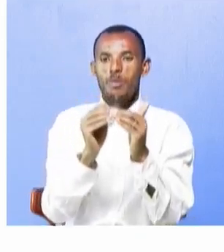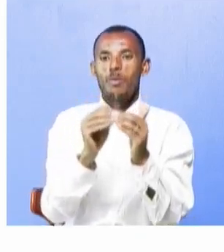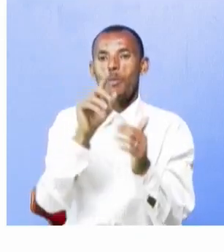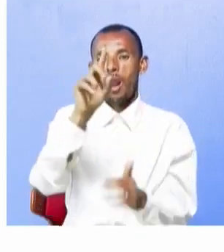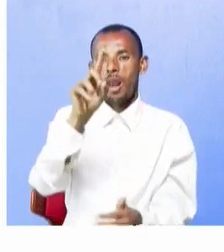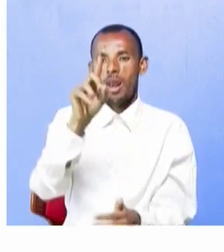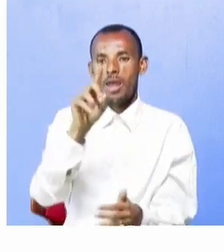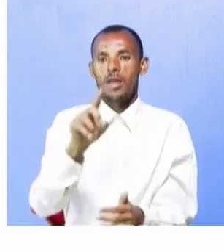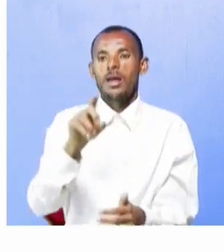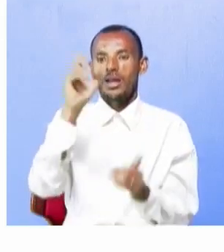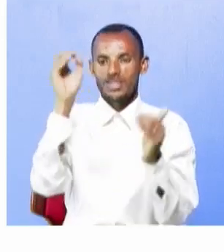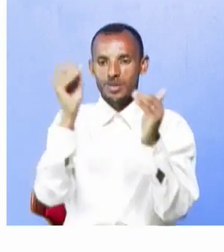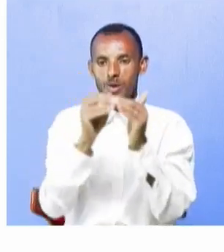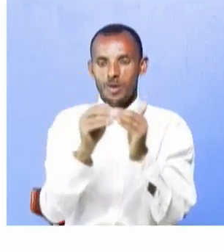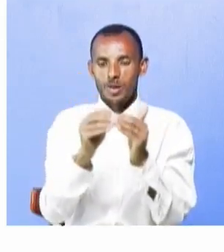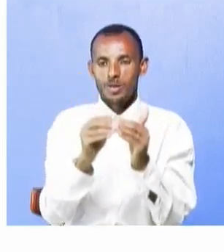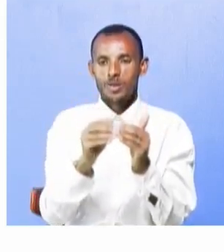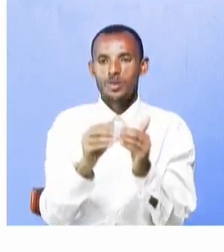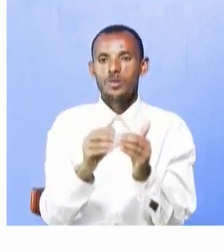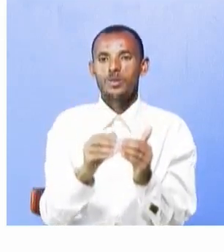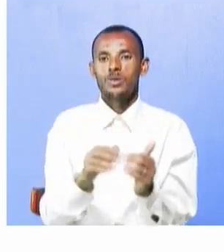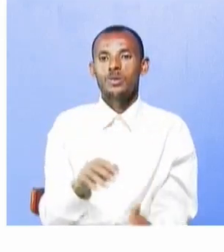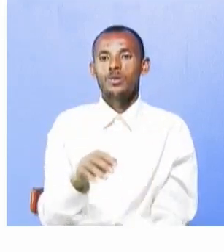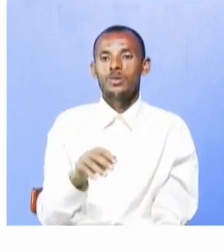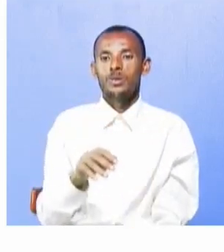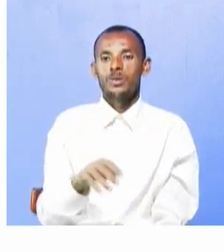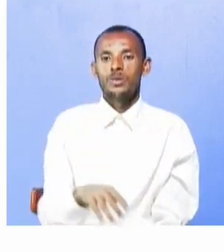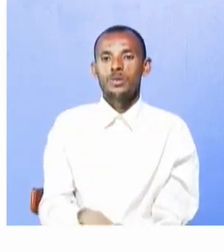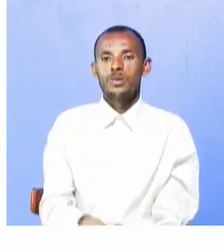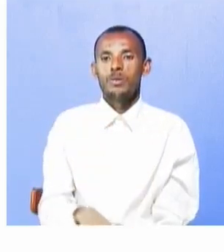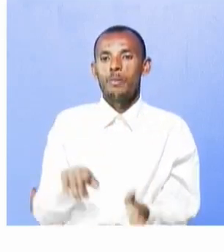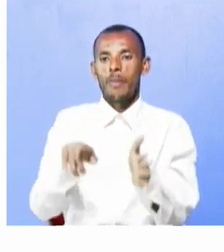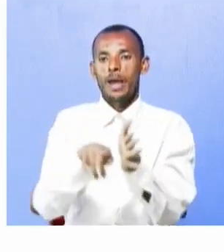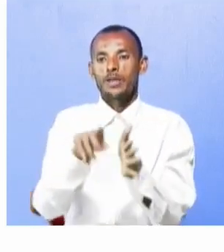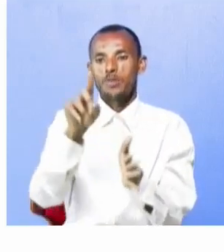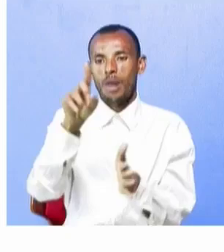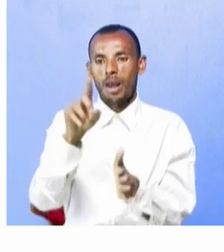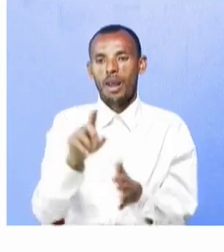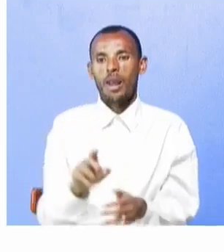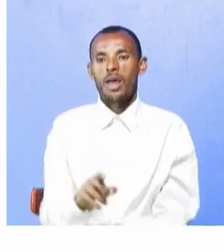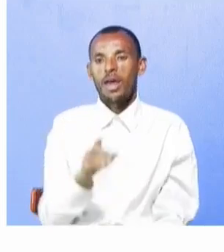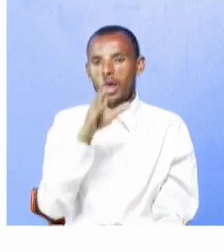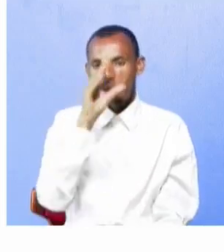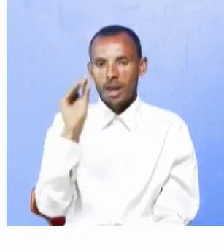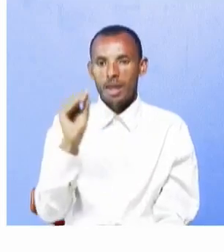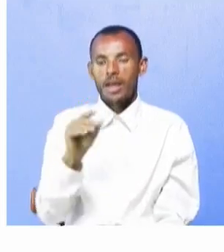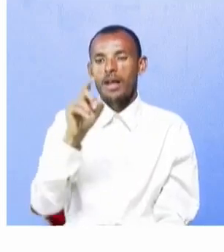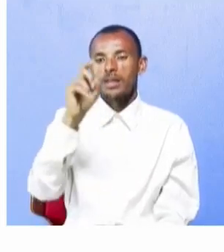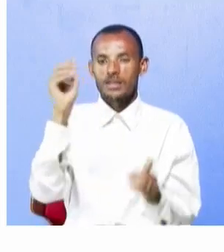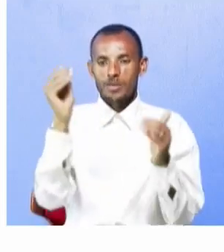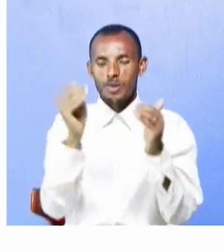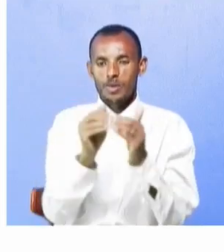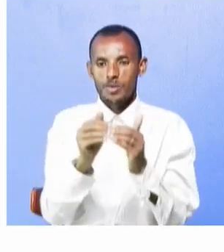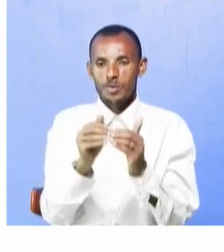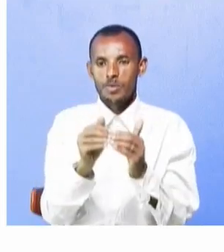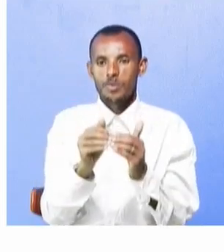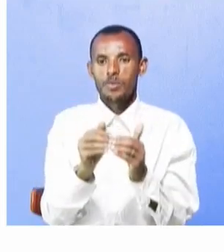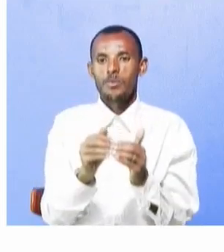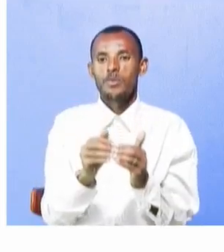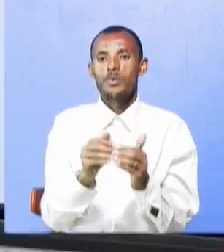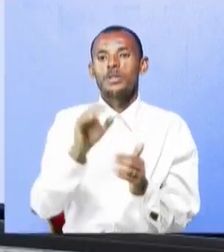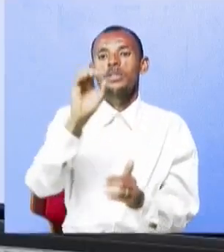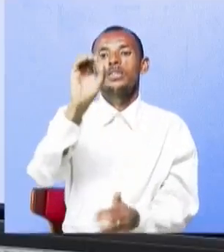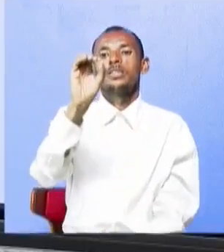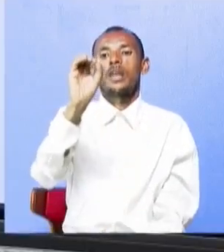1, x is equal to minus 1, and x is equals to